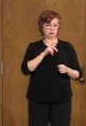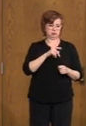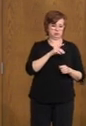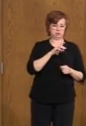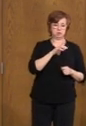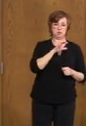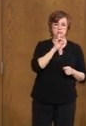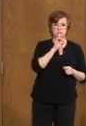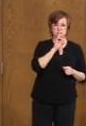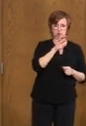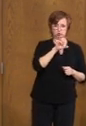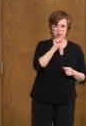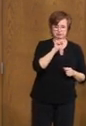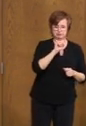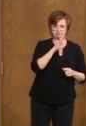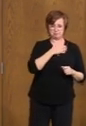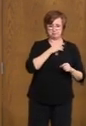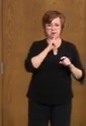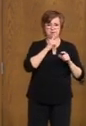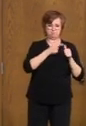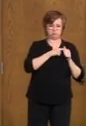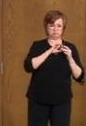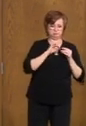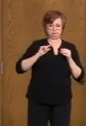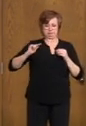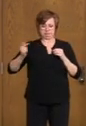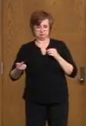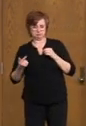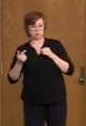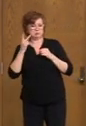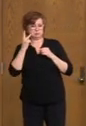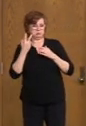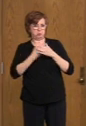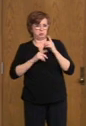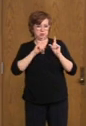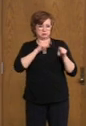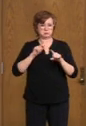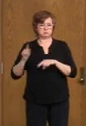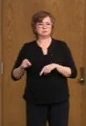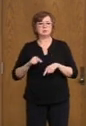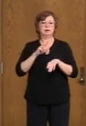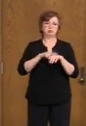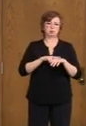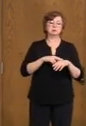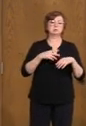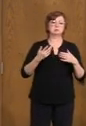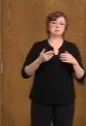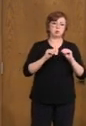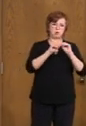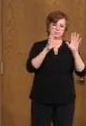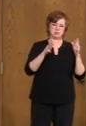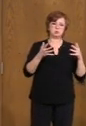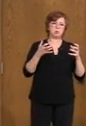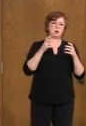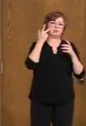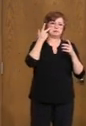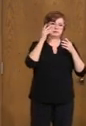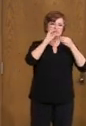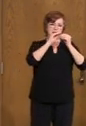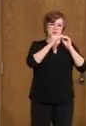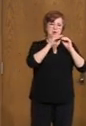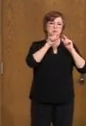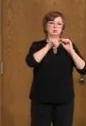that. But from my perspective, obviously, we want to see numbers as low as possible, but we also want to